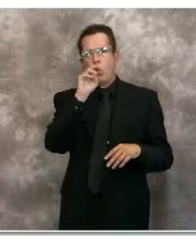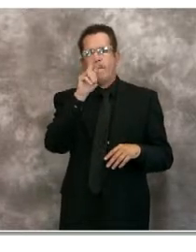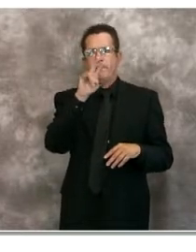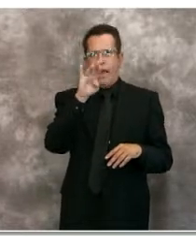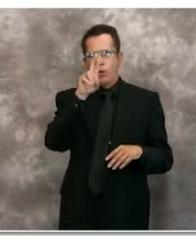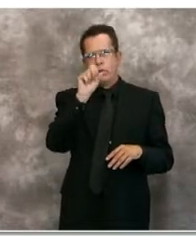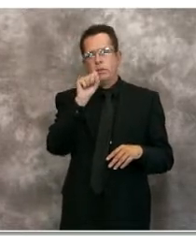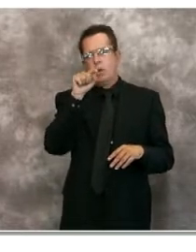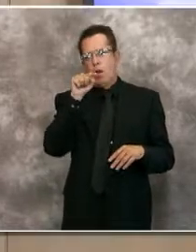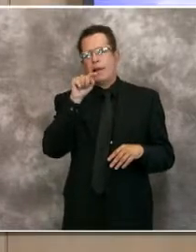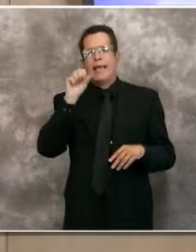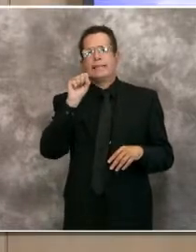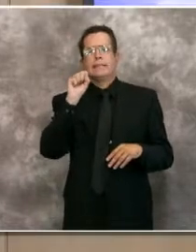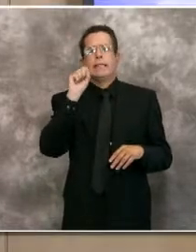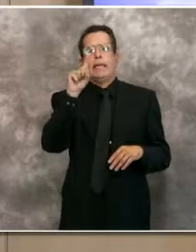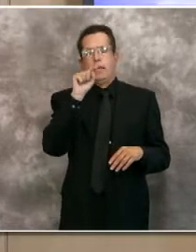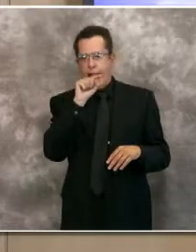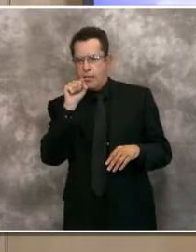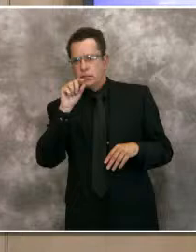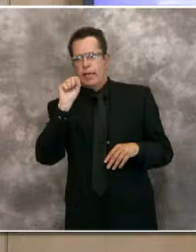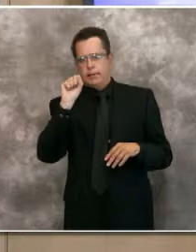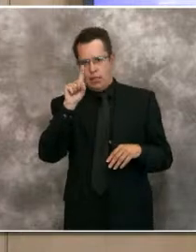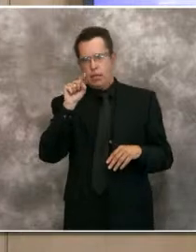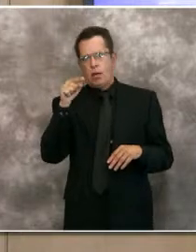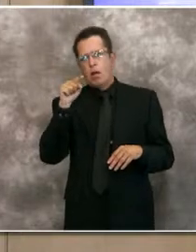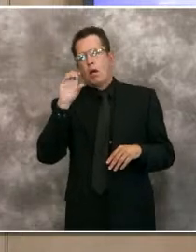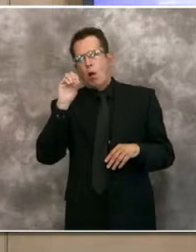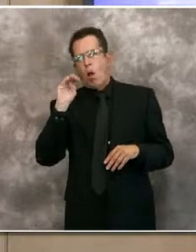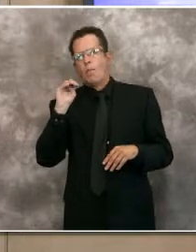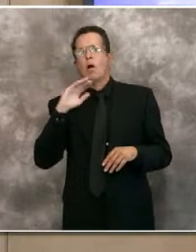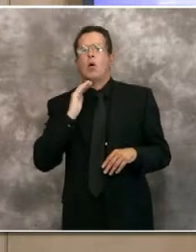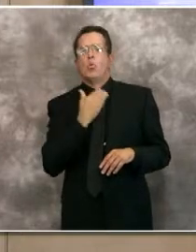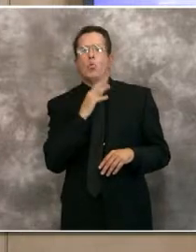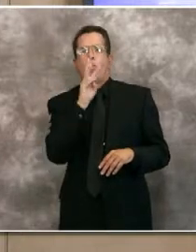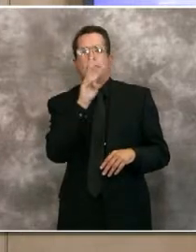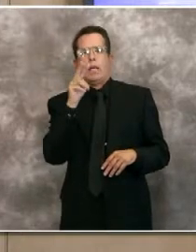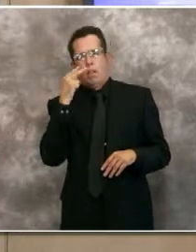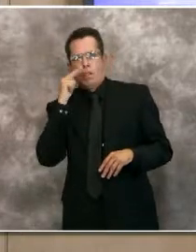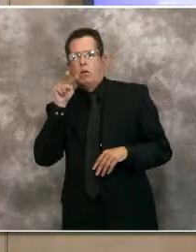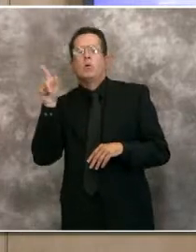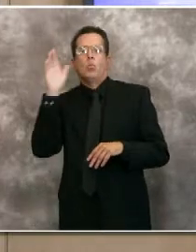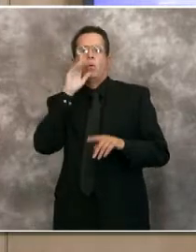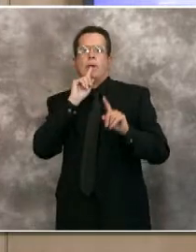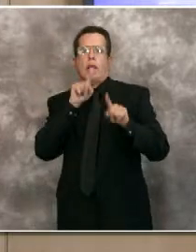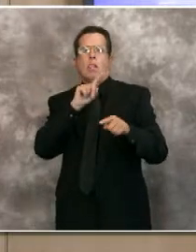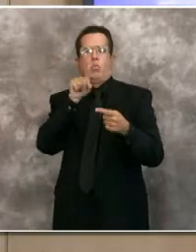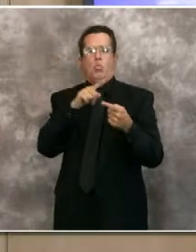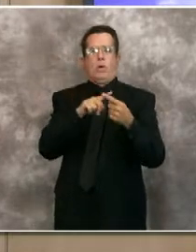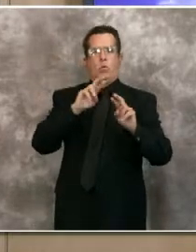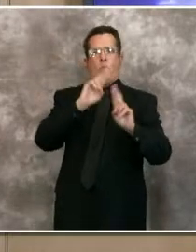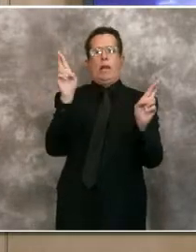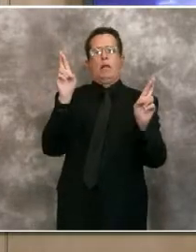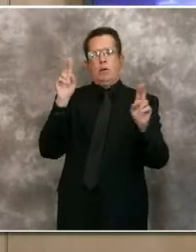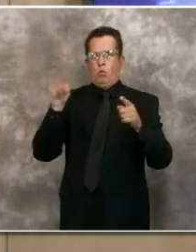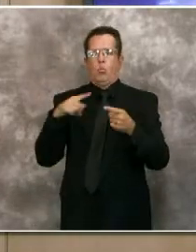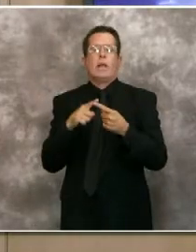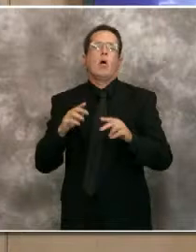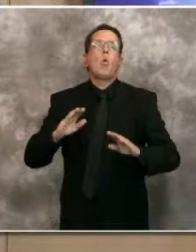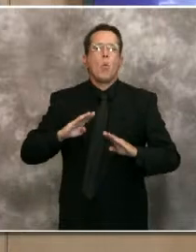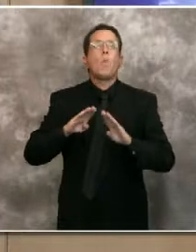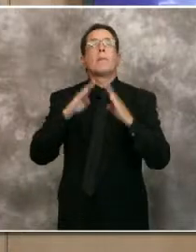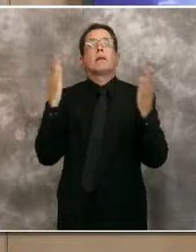coronavirus-sd.com website. Under Safe Reopening, you can check to see when those guidelines are posted. With that, we'll go right to the